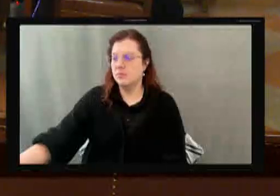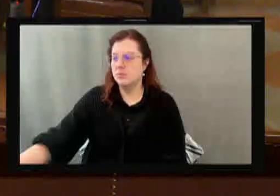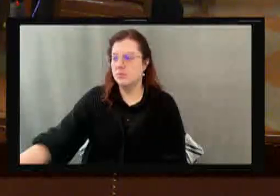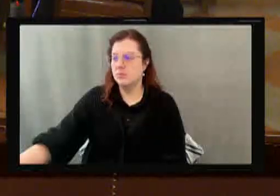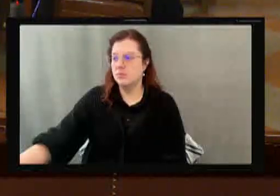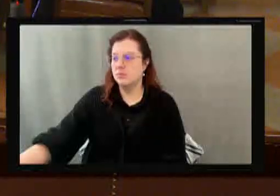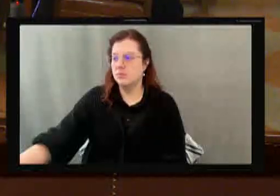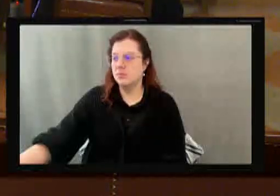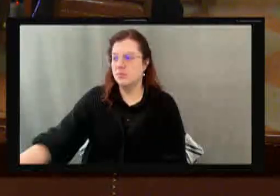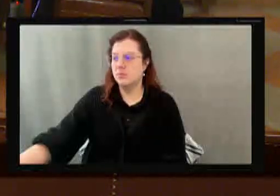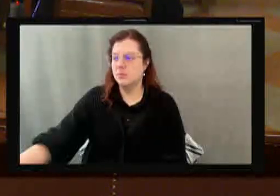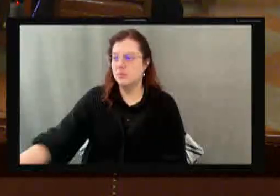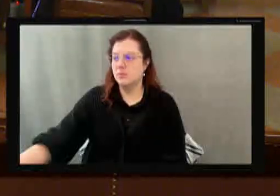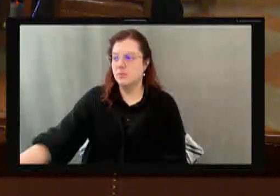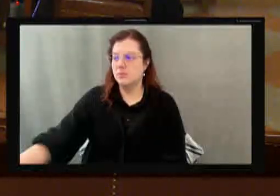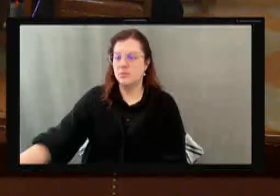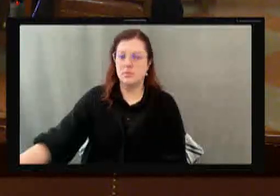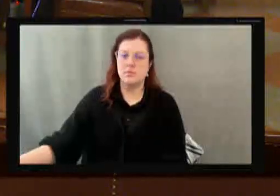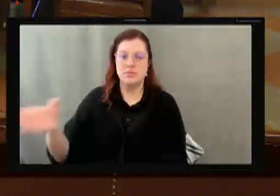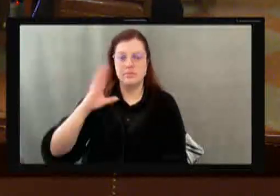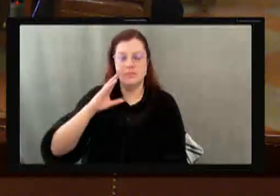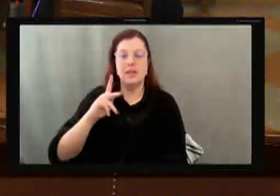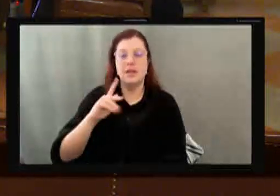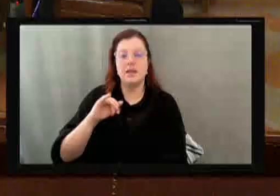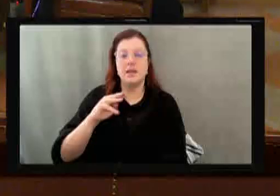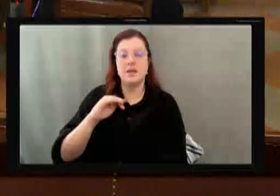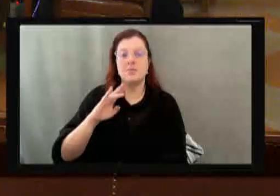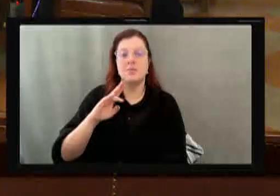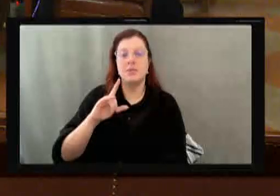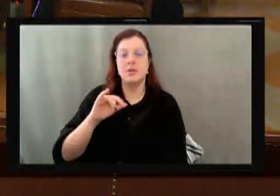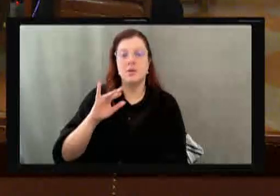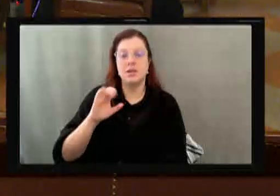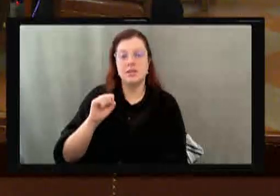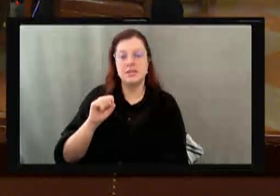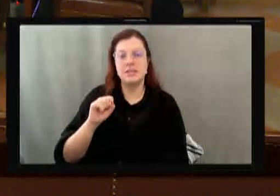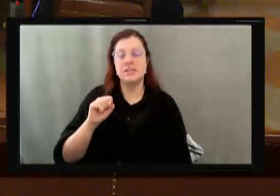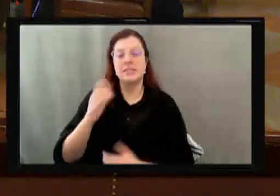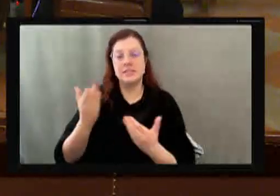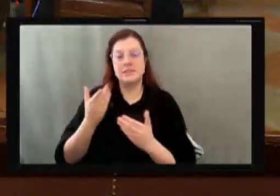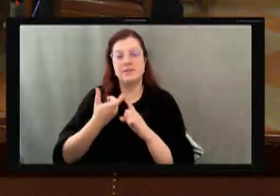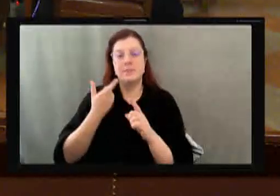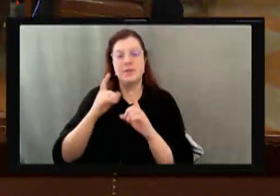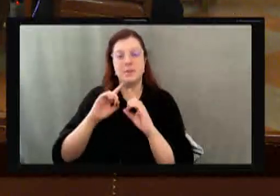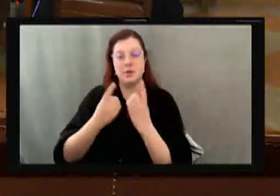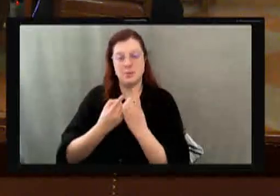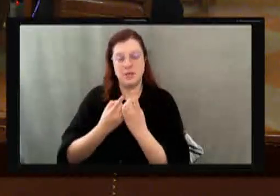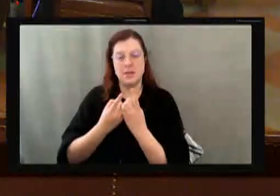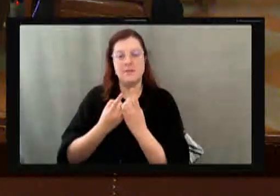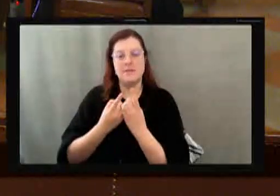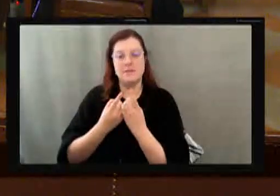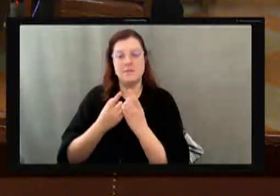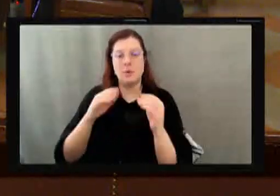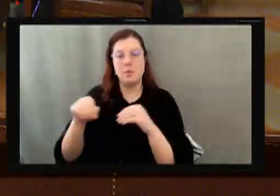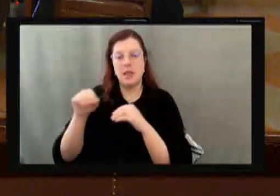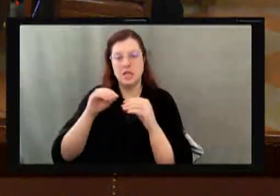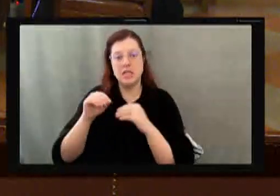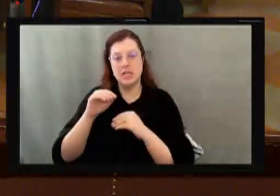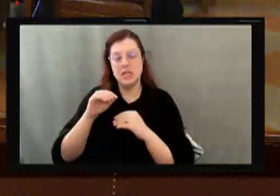Hello. Kim Lucas, Director for the City's Department of Mobility and Infrastructure. Thank you, Director Lucas. I appreciate you joining us